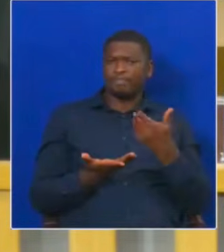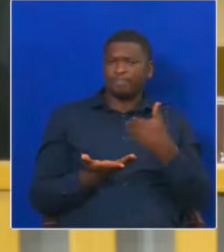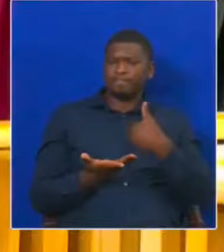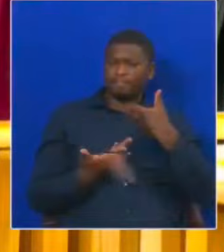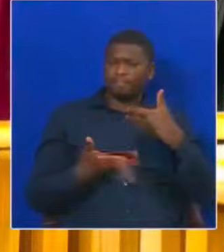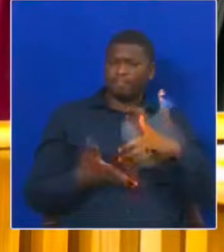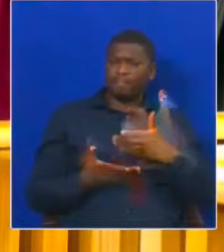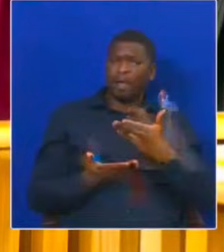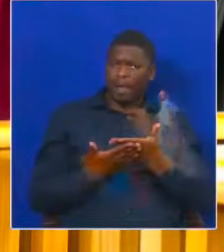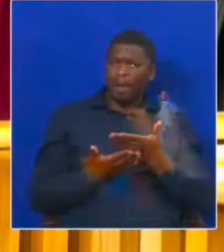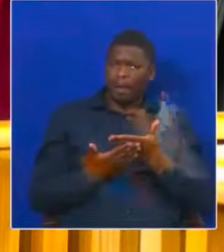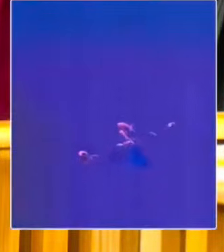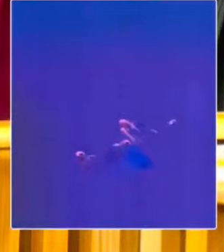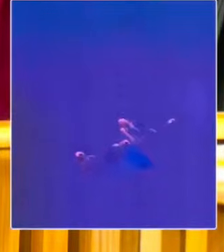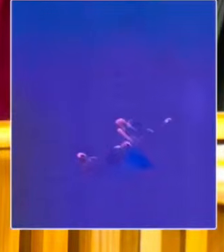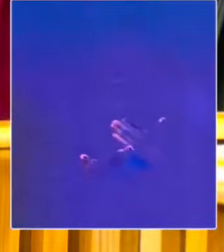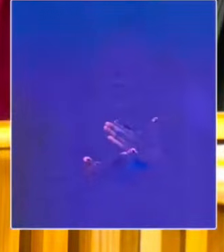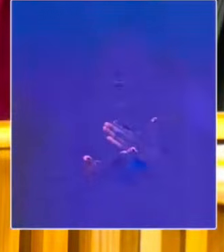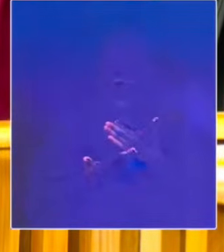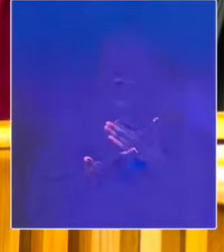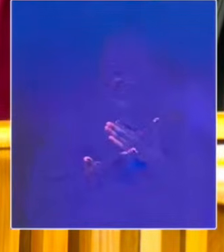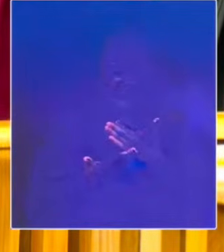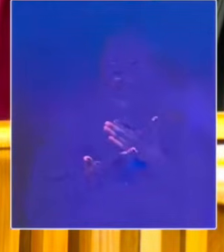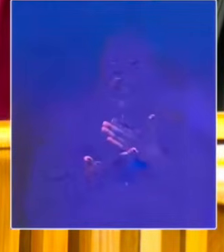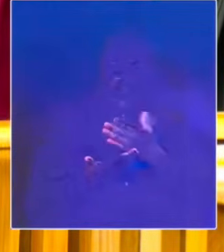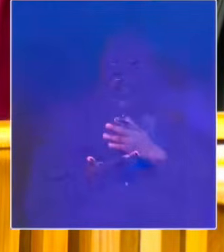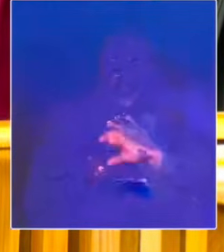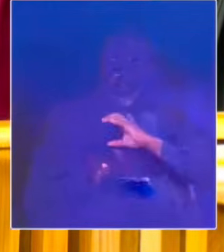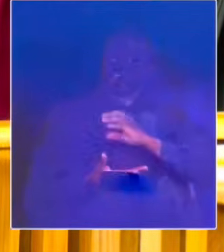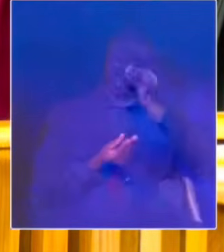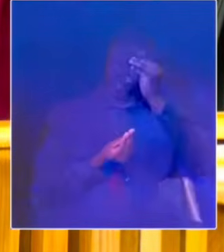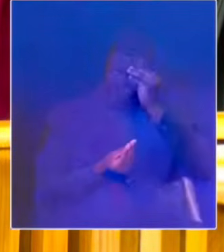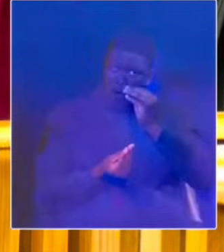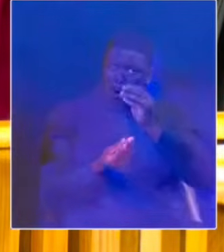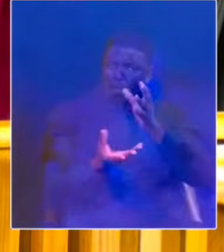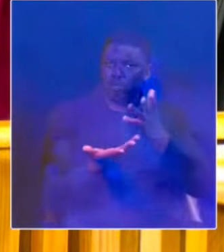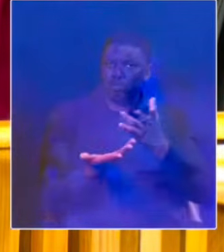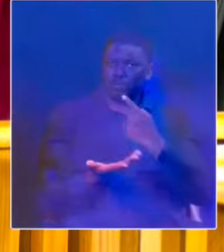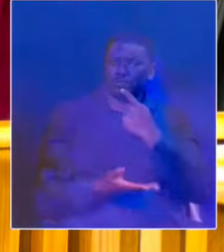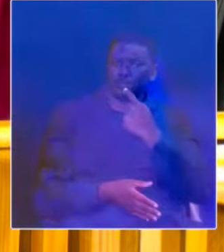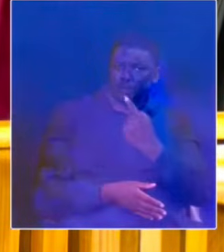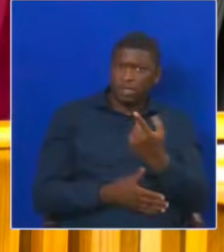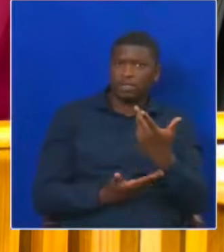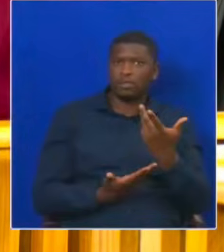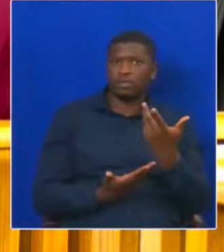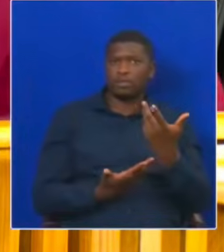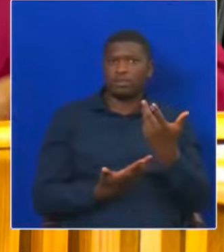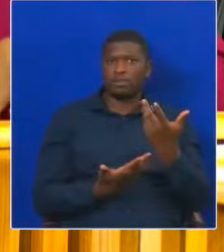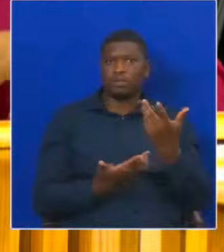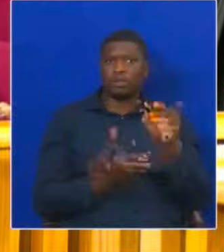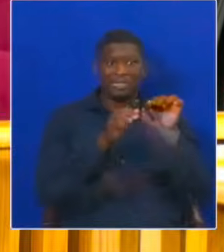confidently say to the Commission that the system is still running,